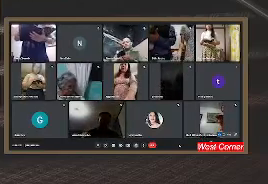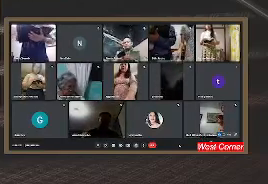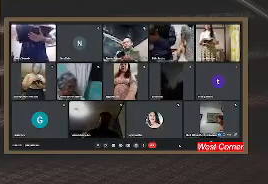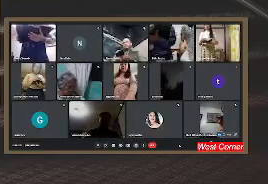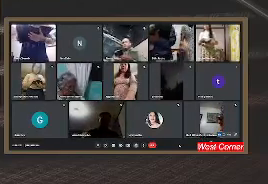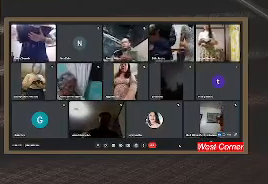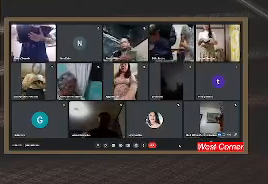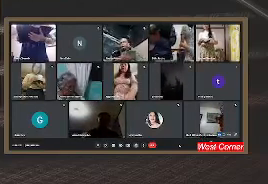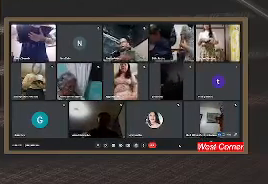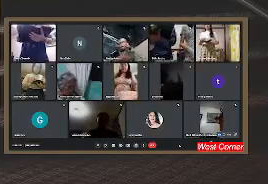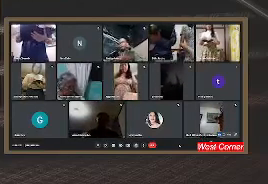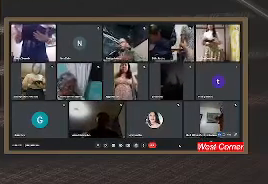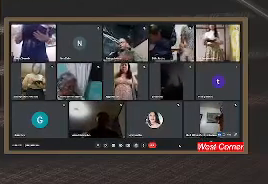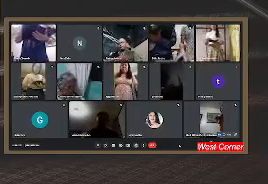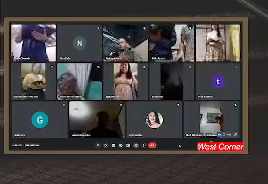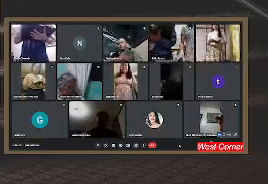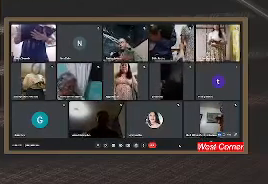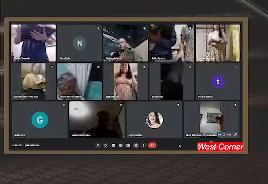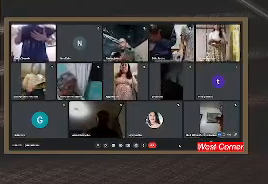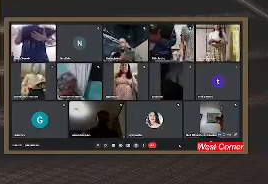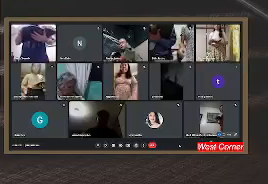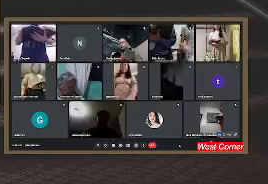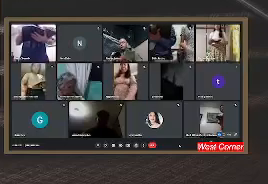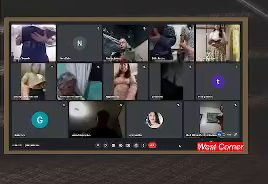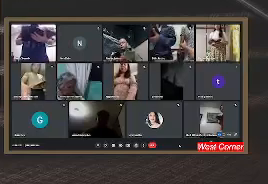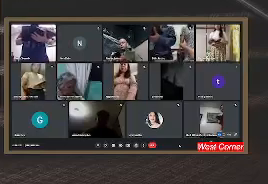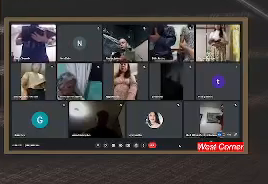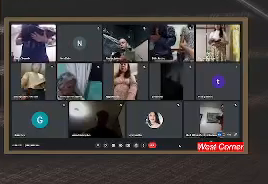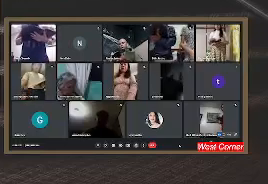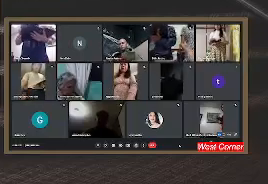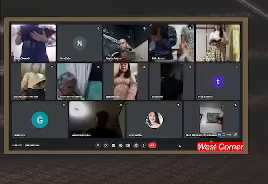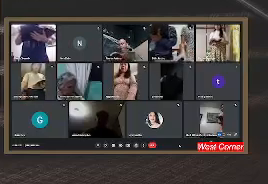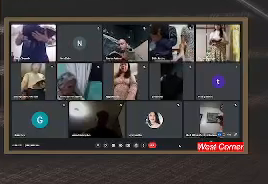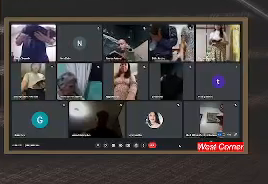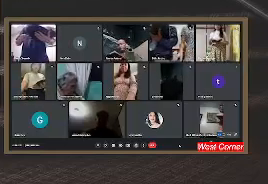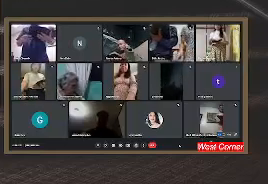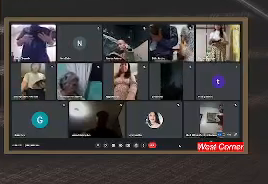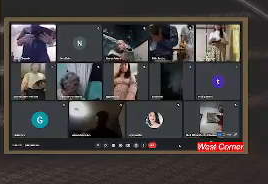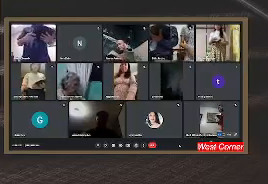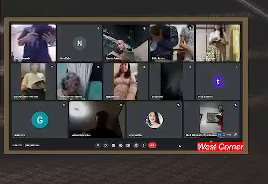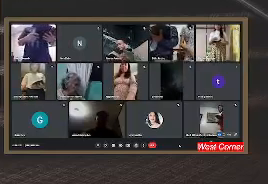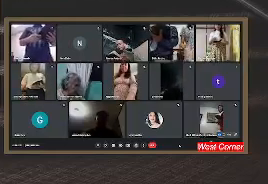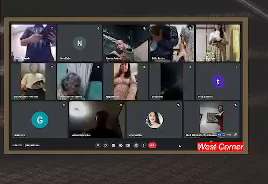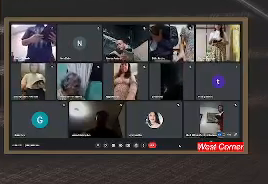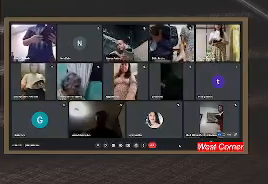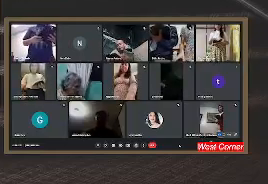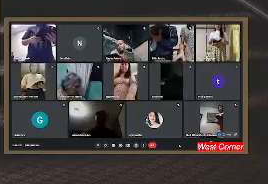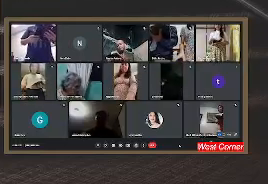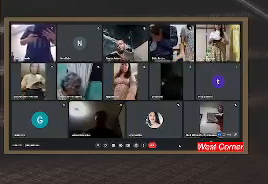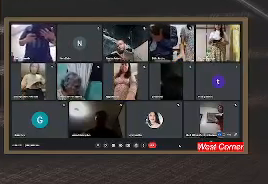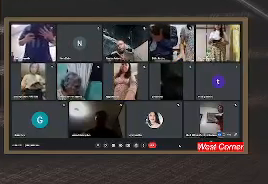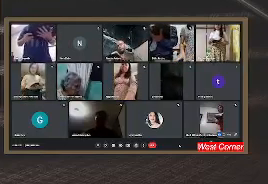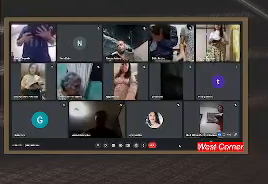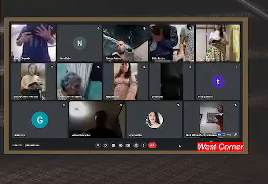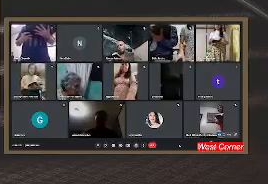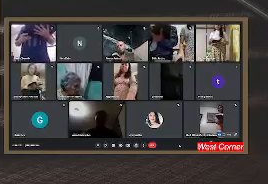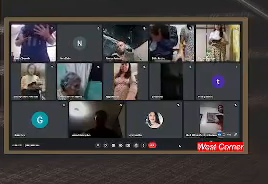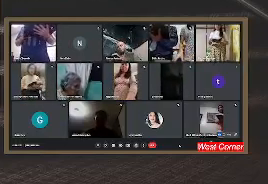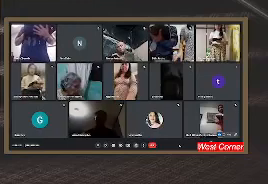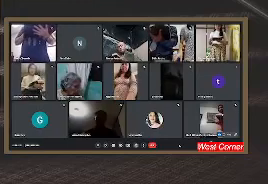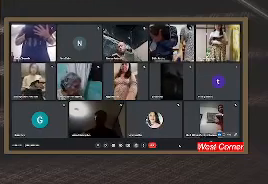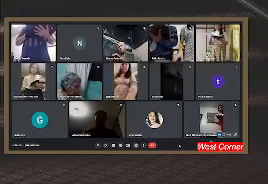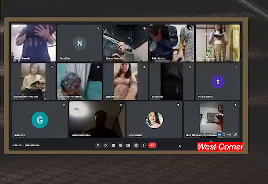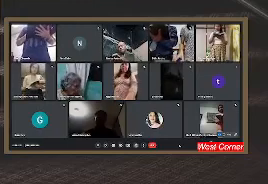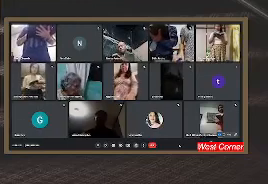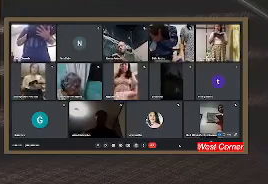na matutunan ng mga bagay na ito. All right? 2 Peter chapter 1.